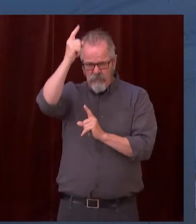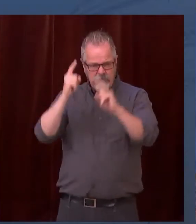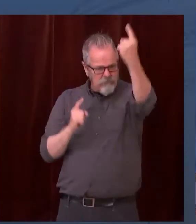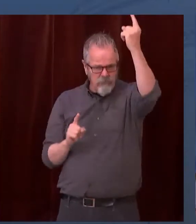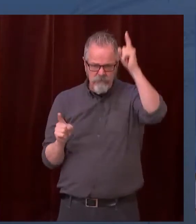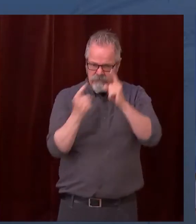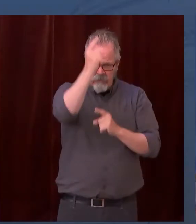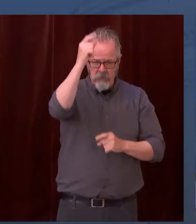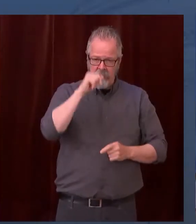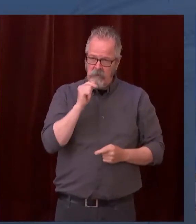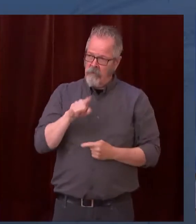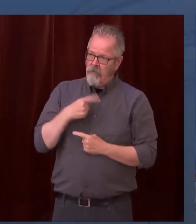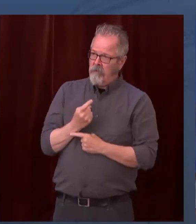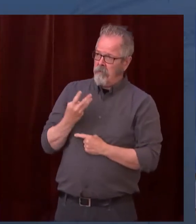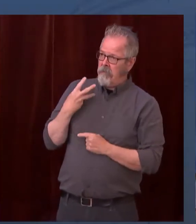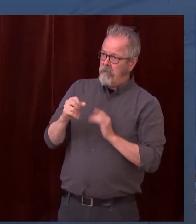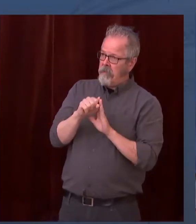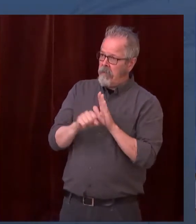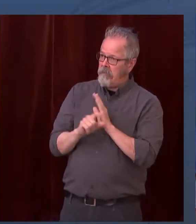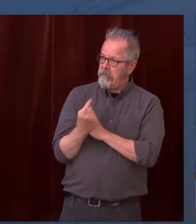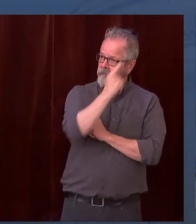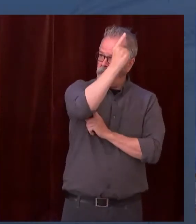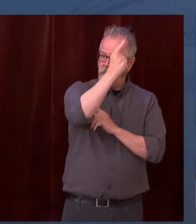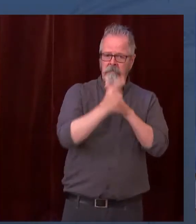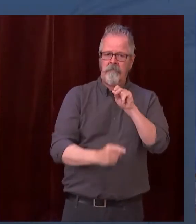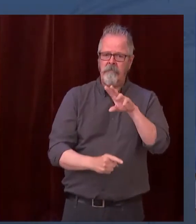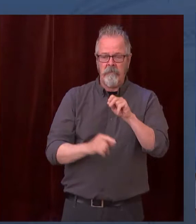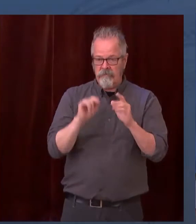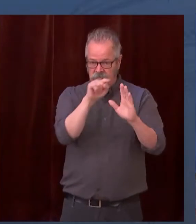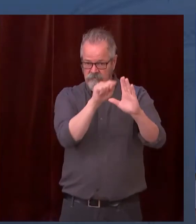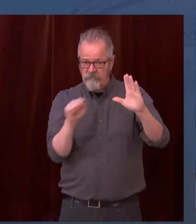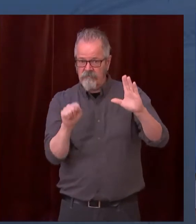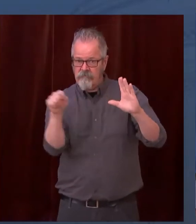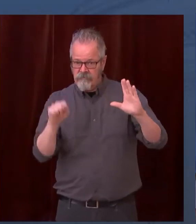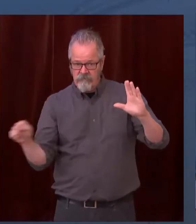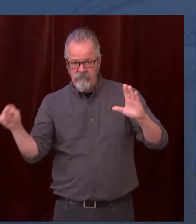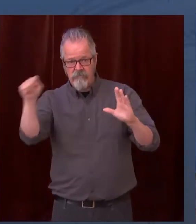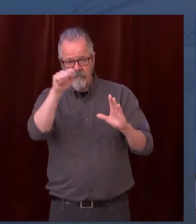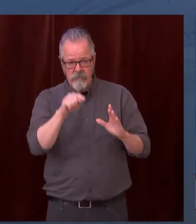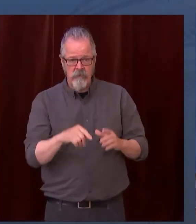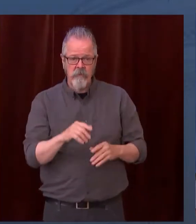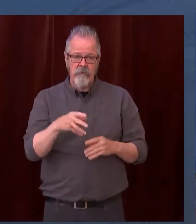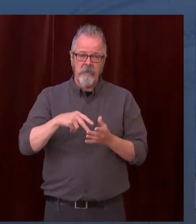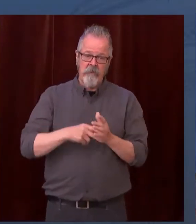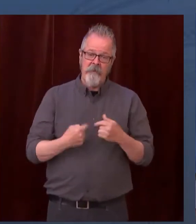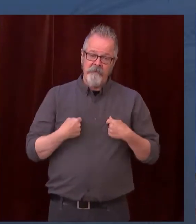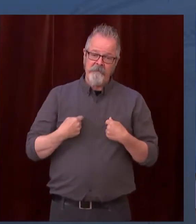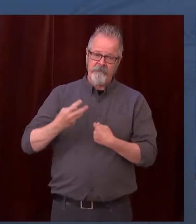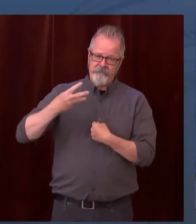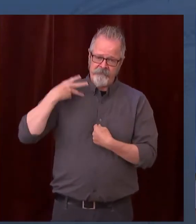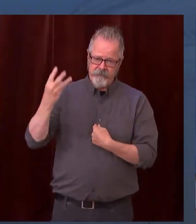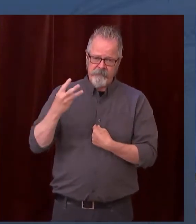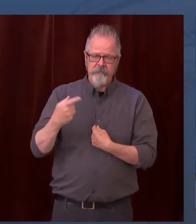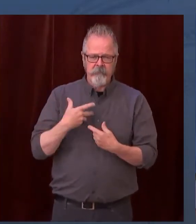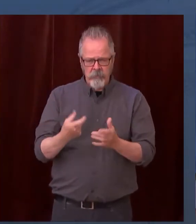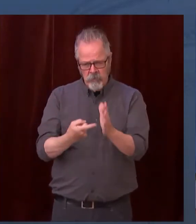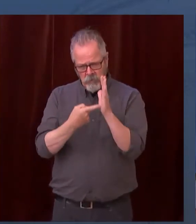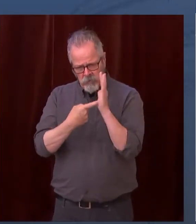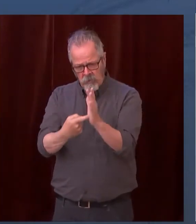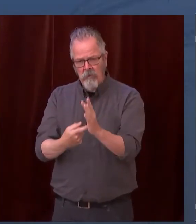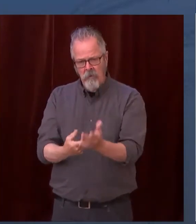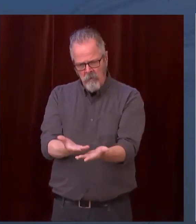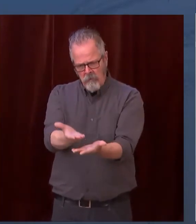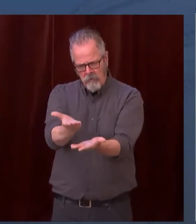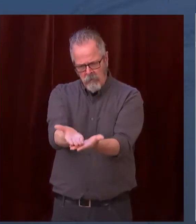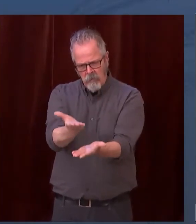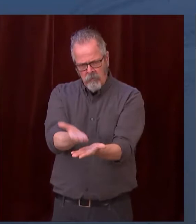show you what the medical evidence is today in our state. First, I'd like to show you a graph that shows that our cases are